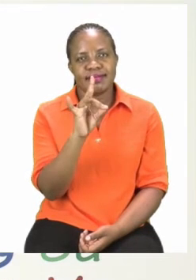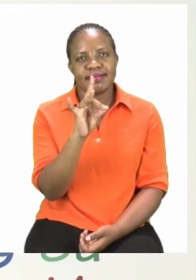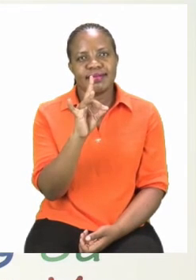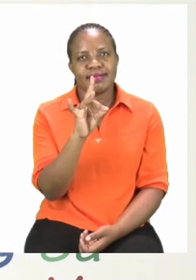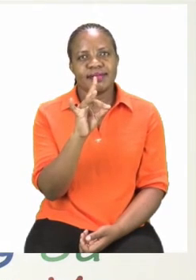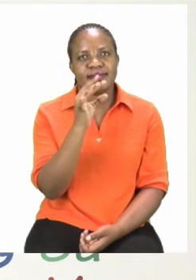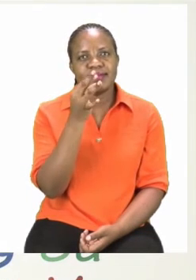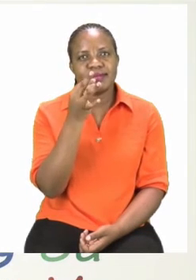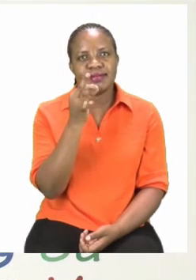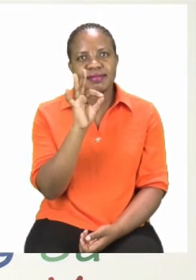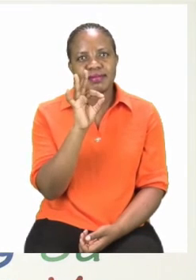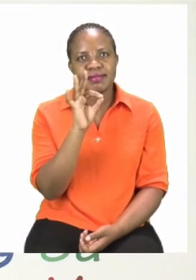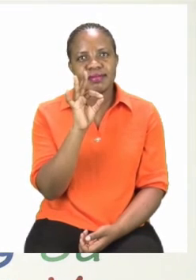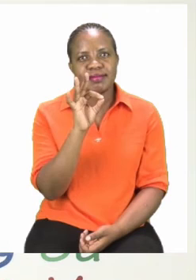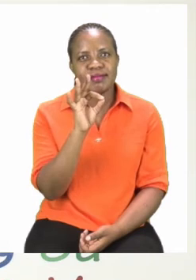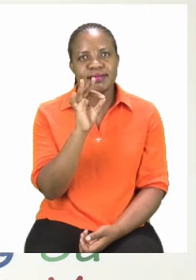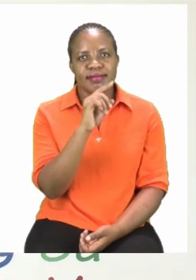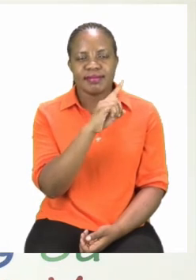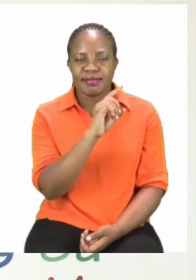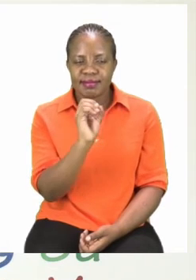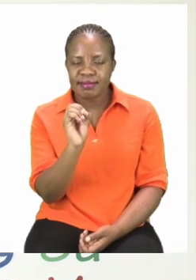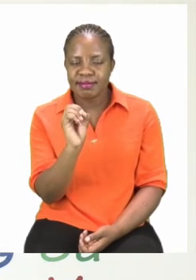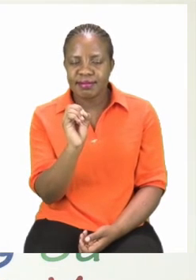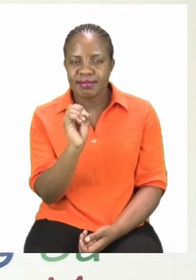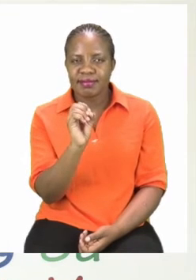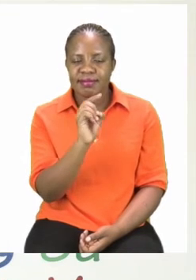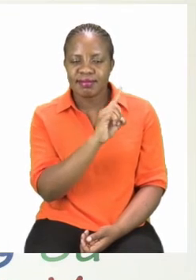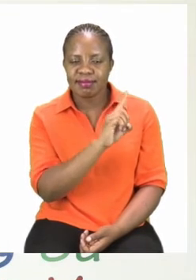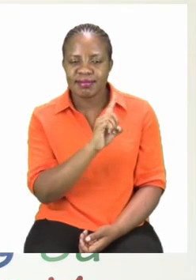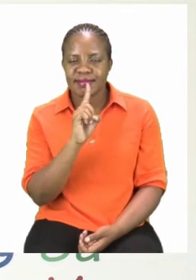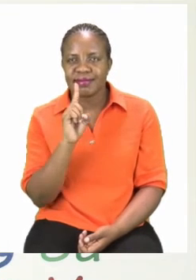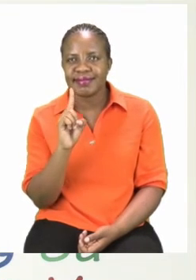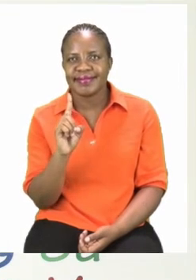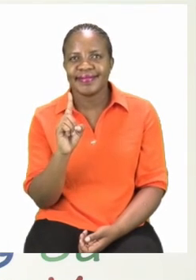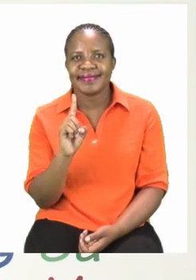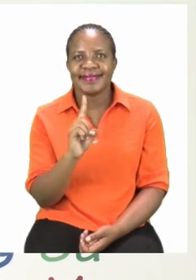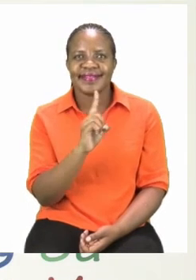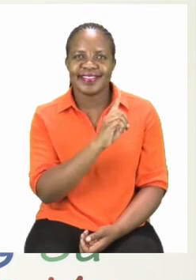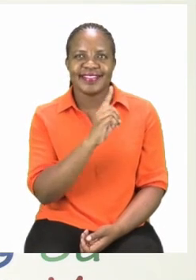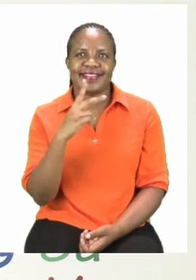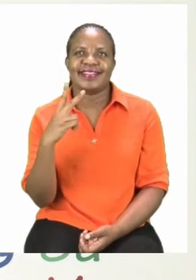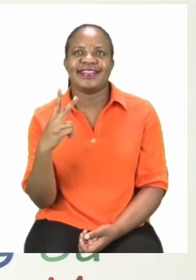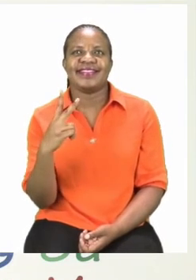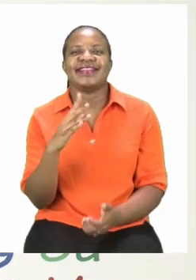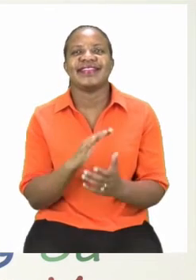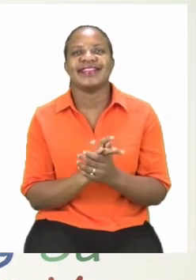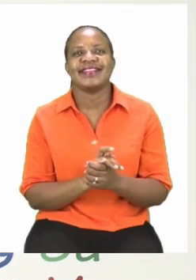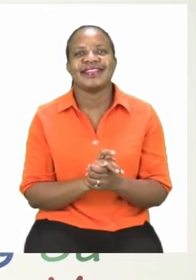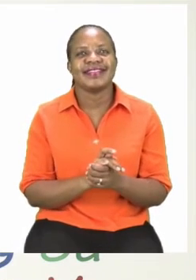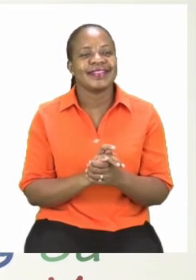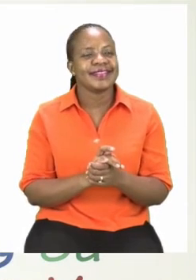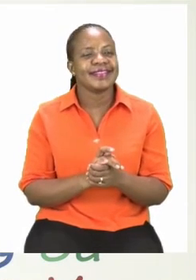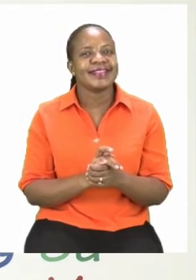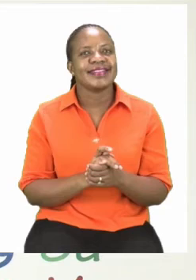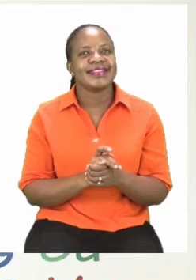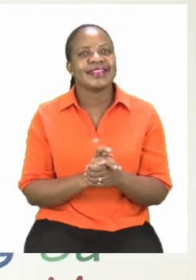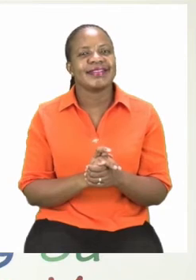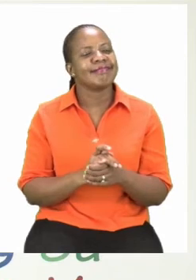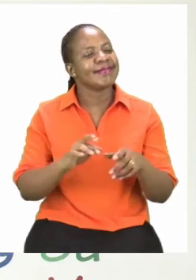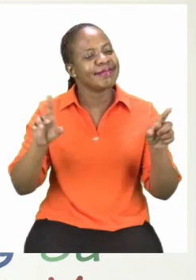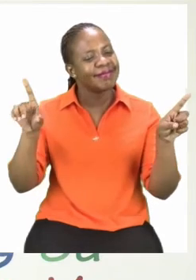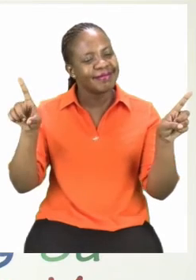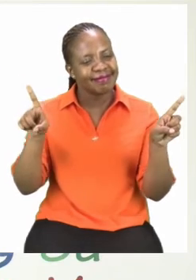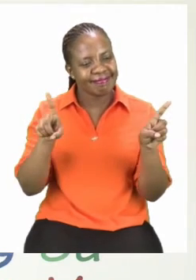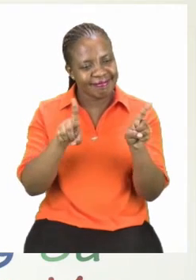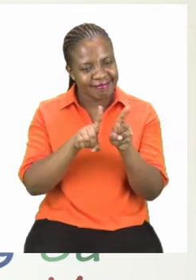8, 9, 10, 11, 12. So he